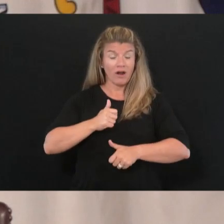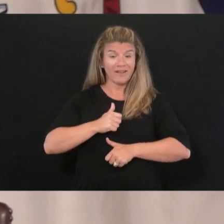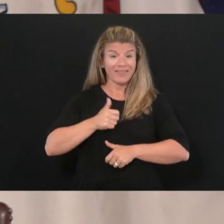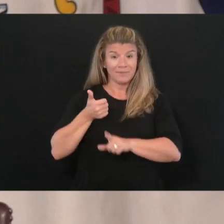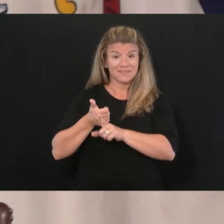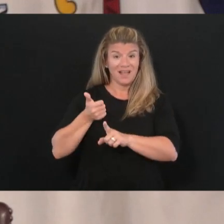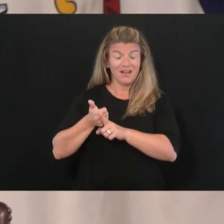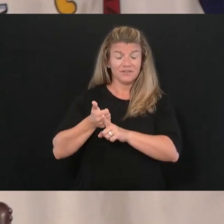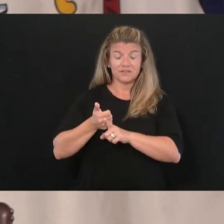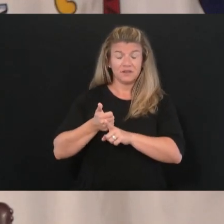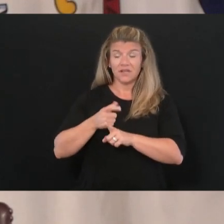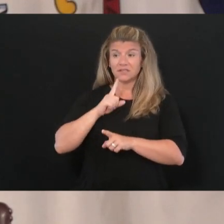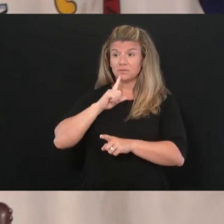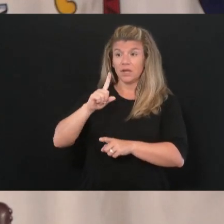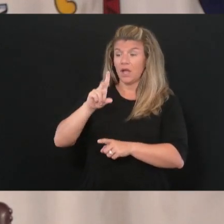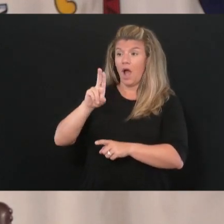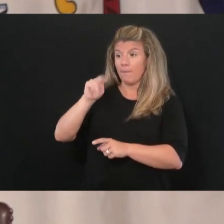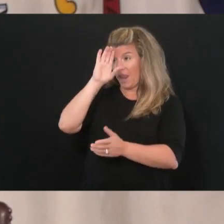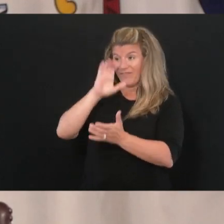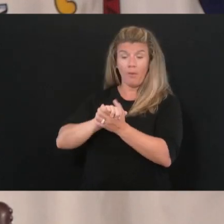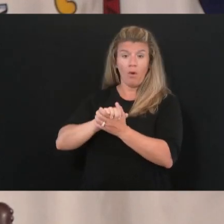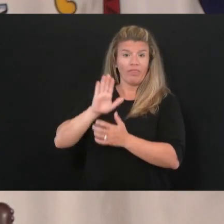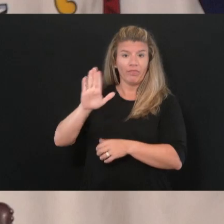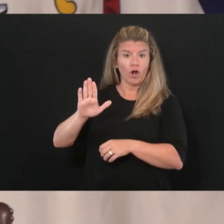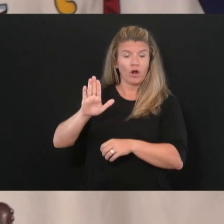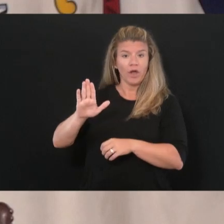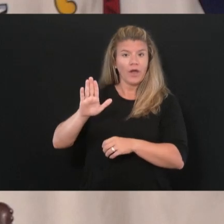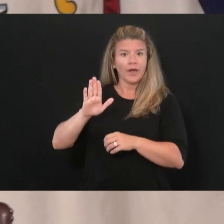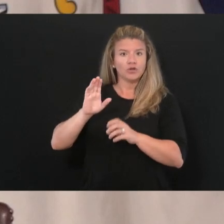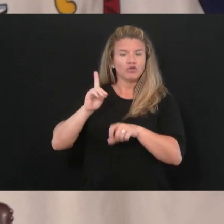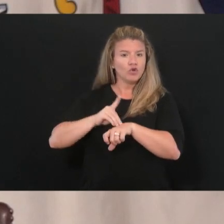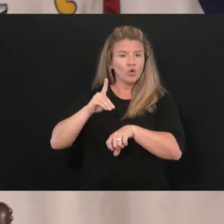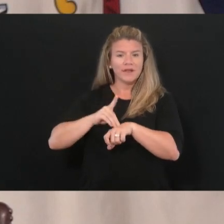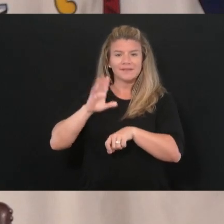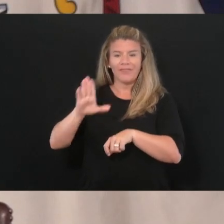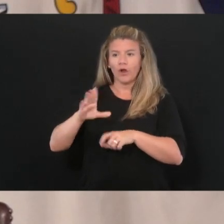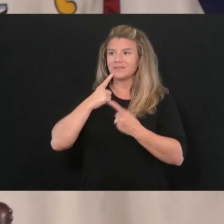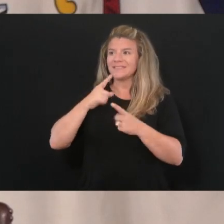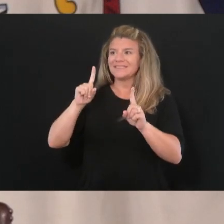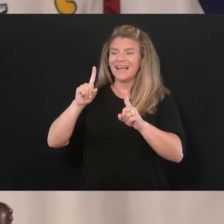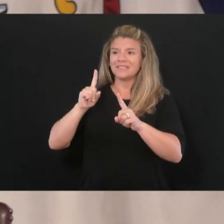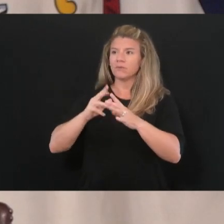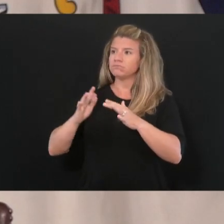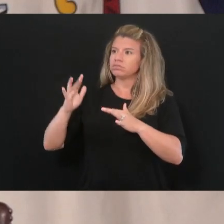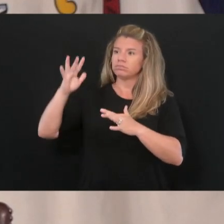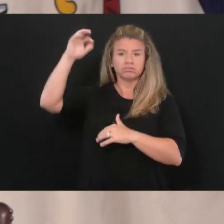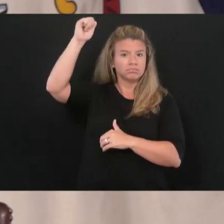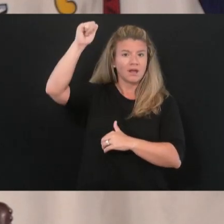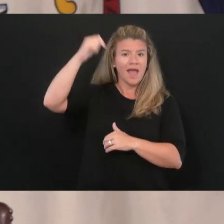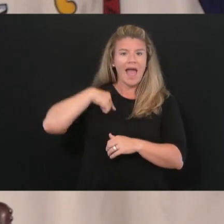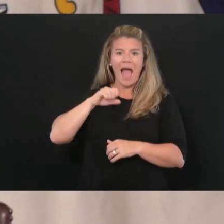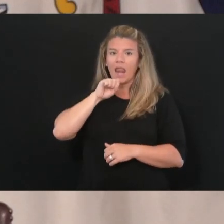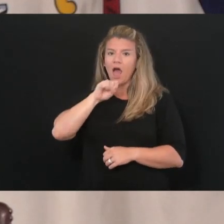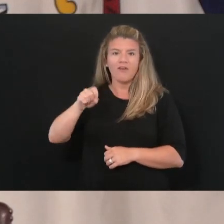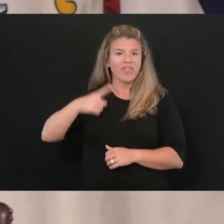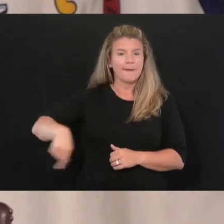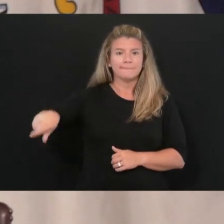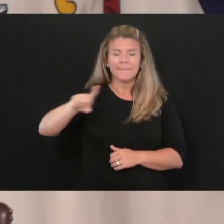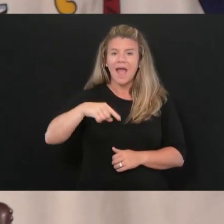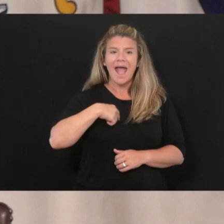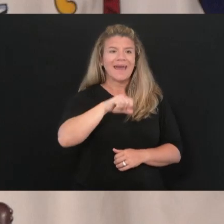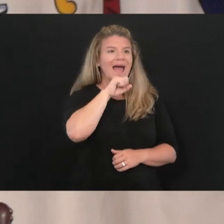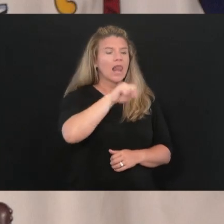unbelievable, it's just off the chart. I love them with all my soul, as the same with our local health departments and all